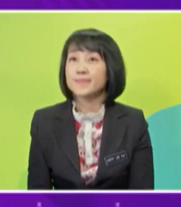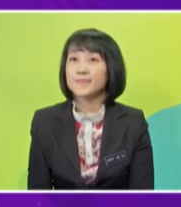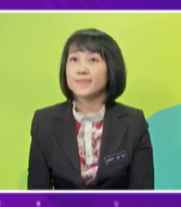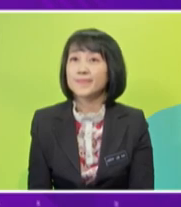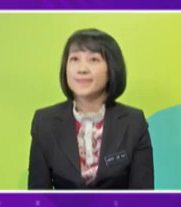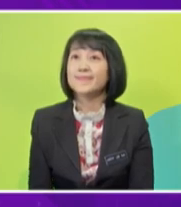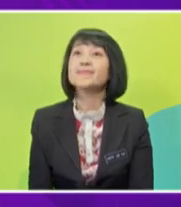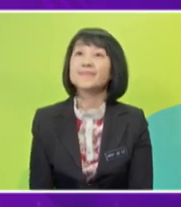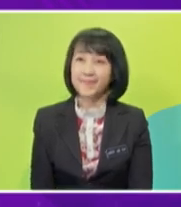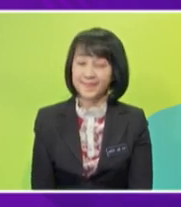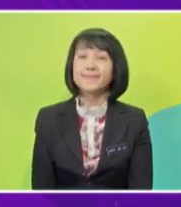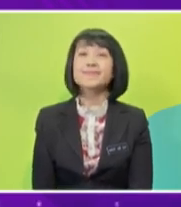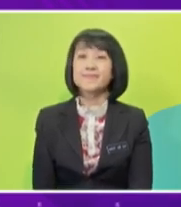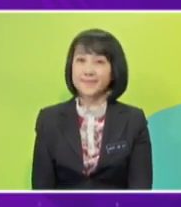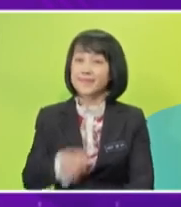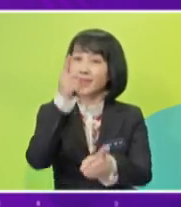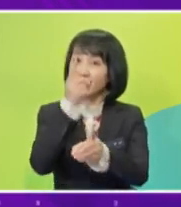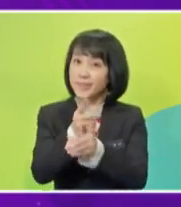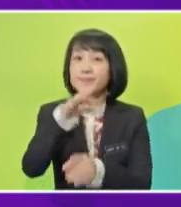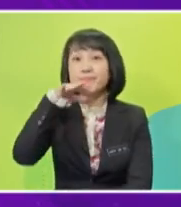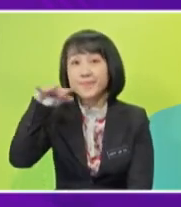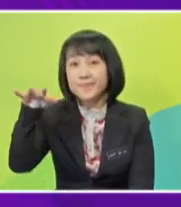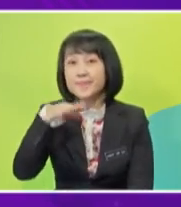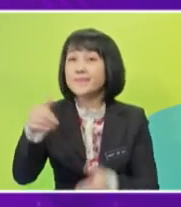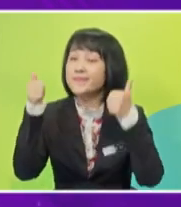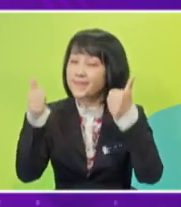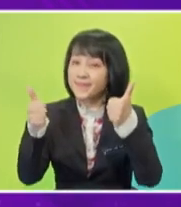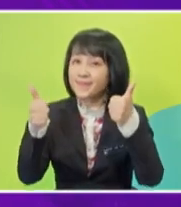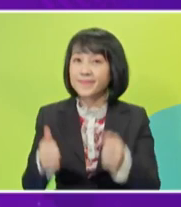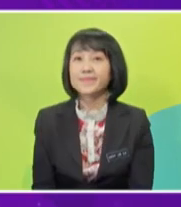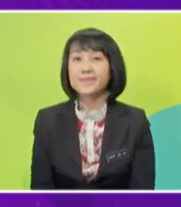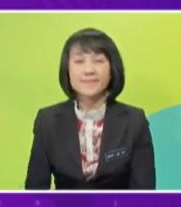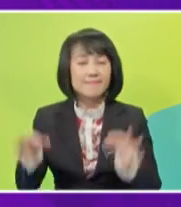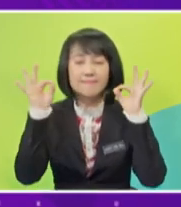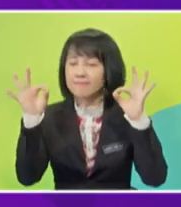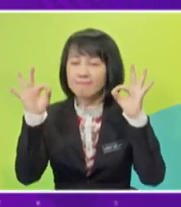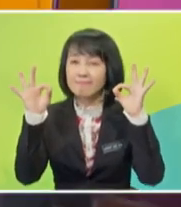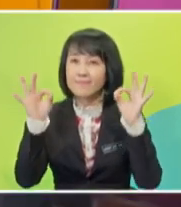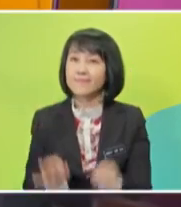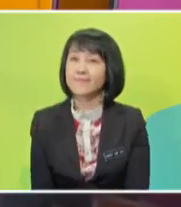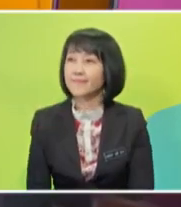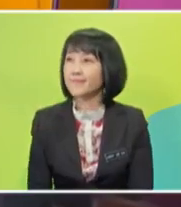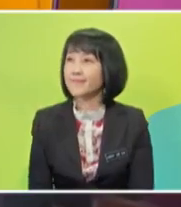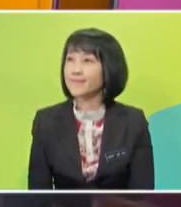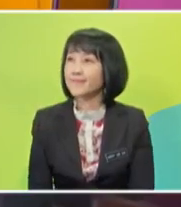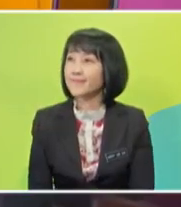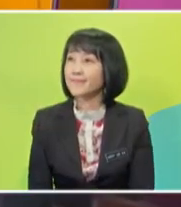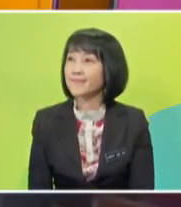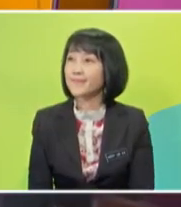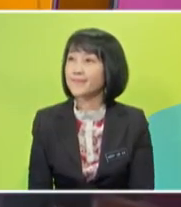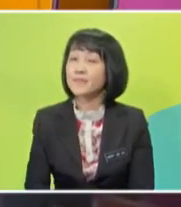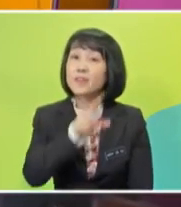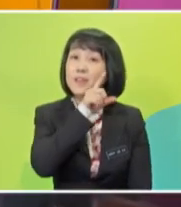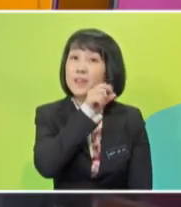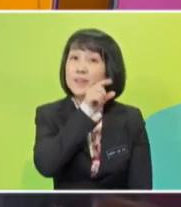well. Yes, correct spelling. Very well done. Perfect, pupils. Okay, what about this one? What about